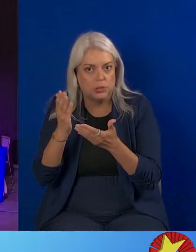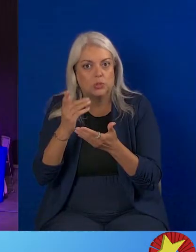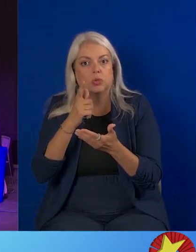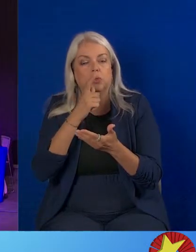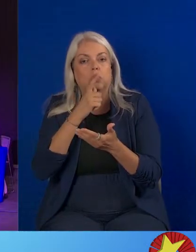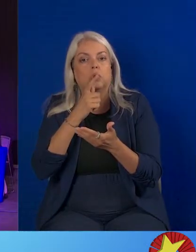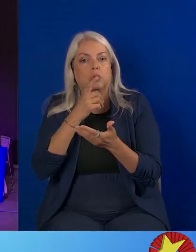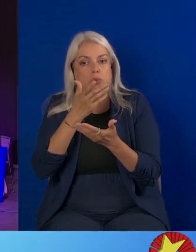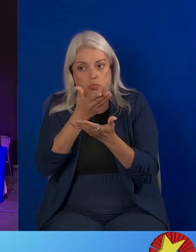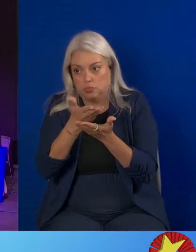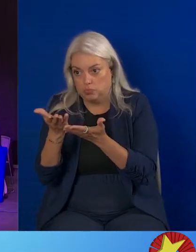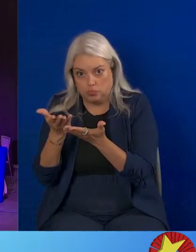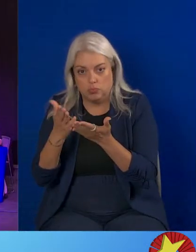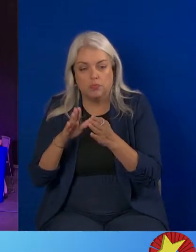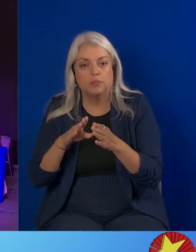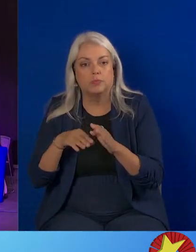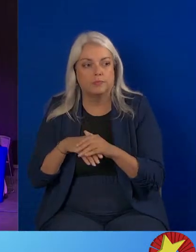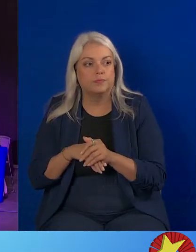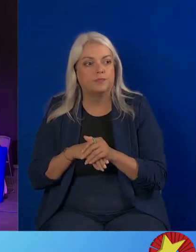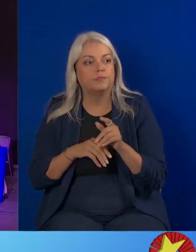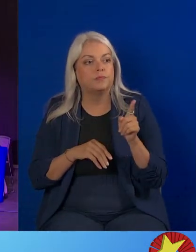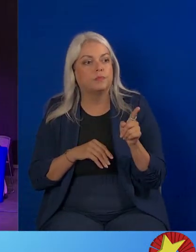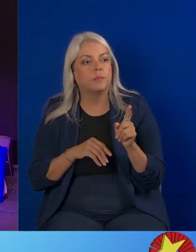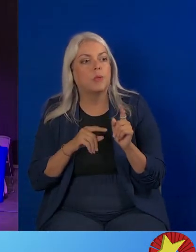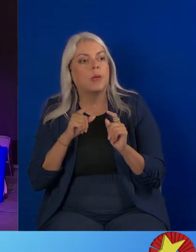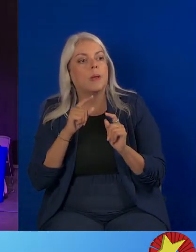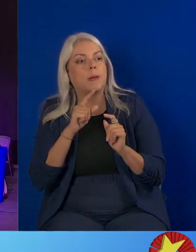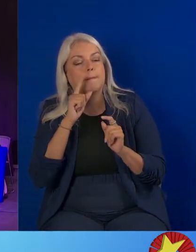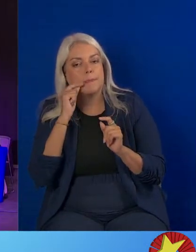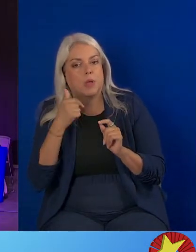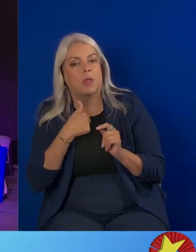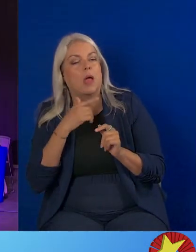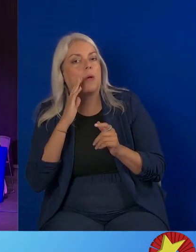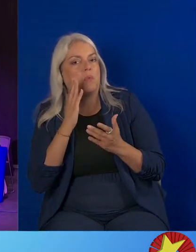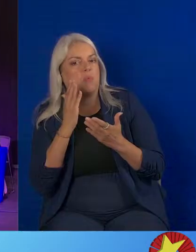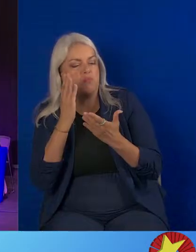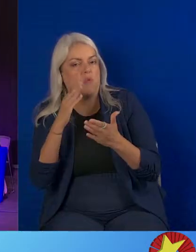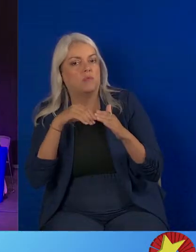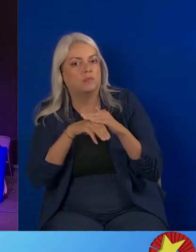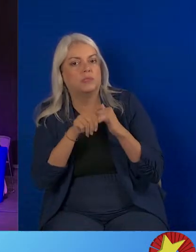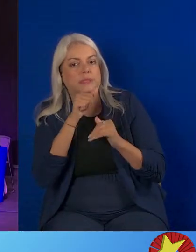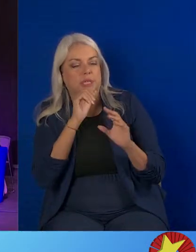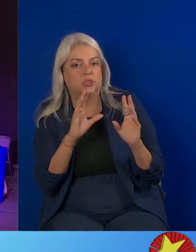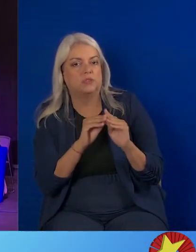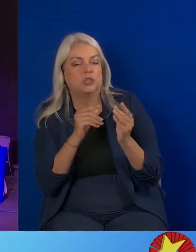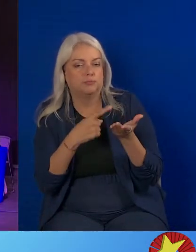session over this. I'll also move. This is Bill. Any a second?